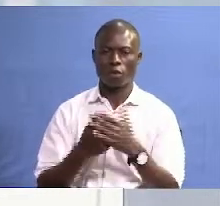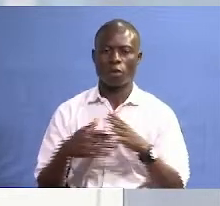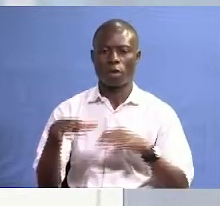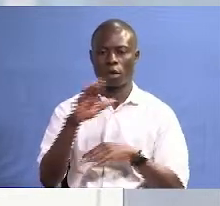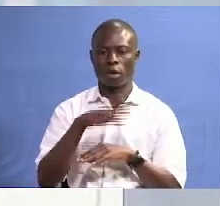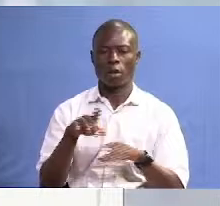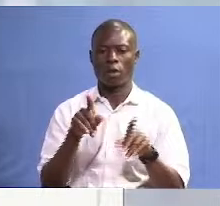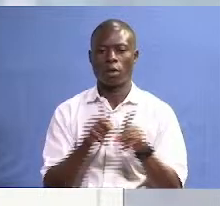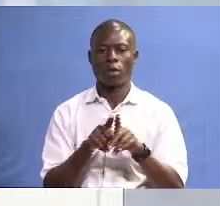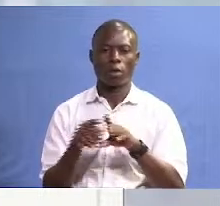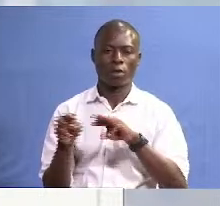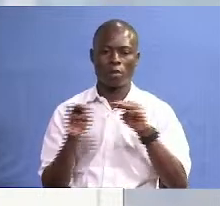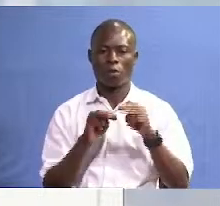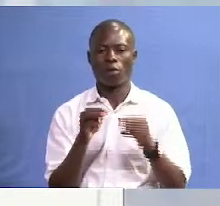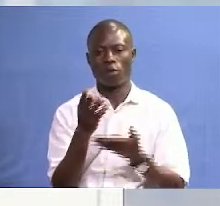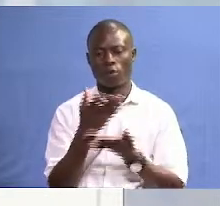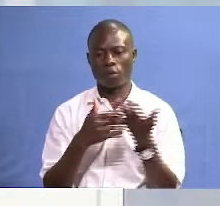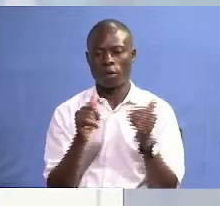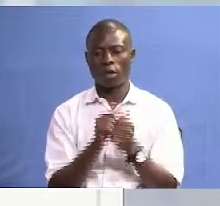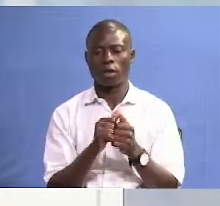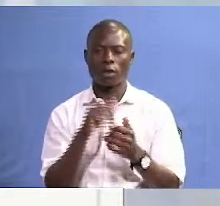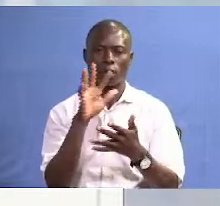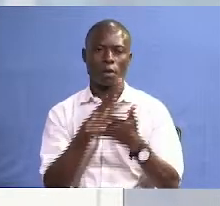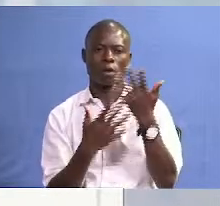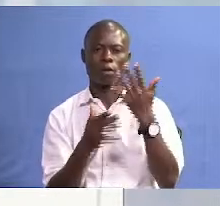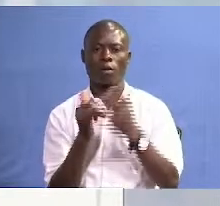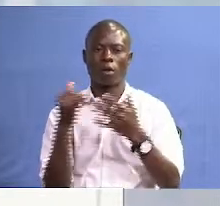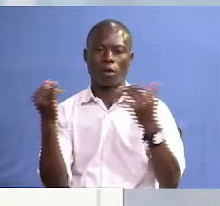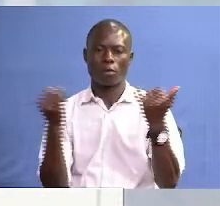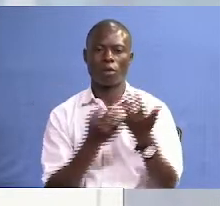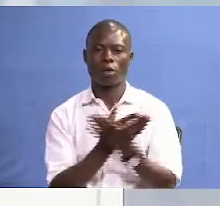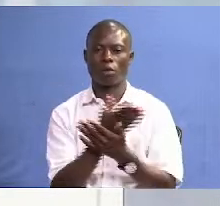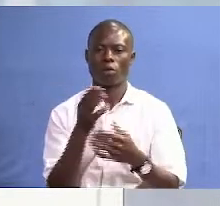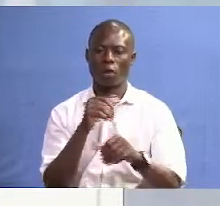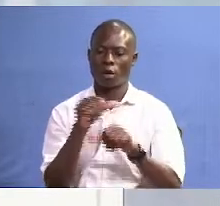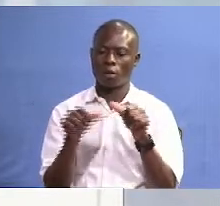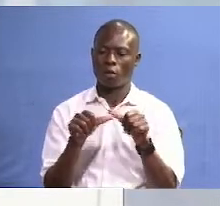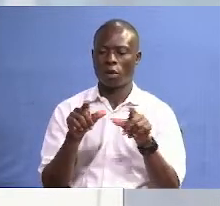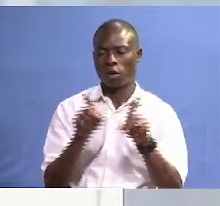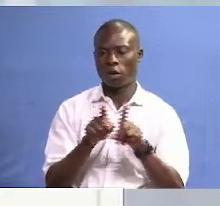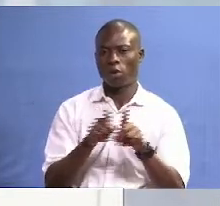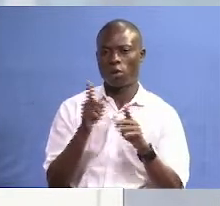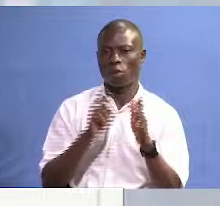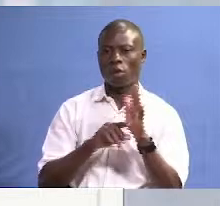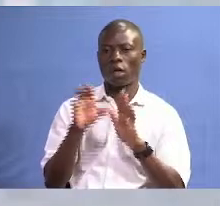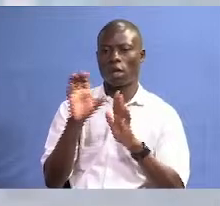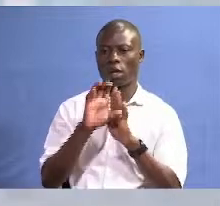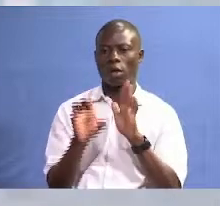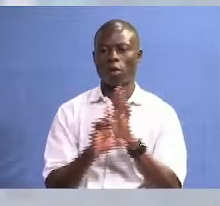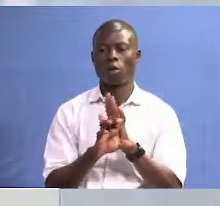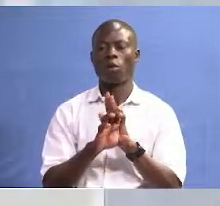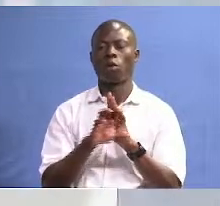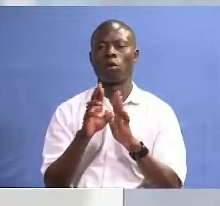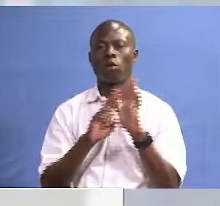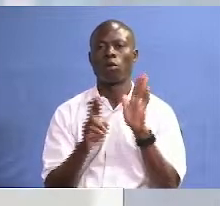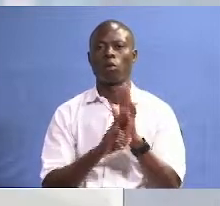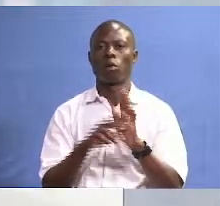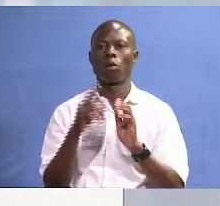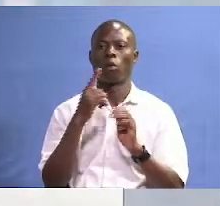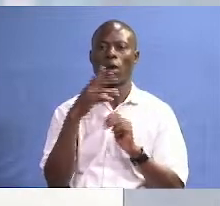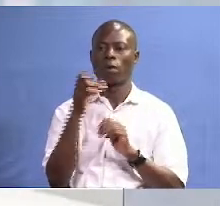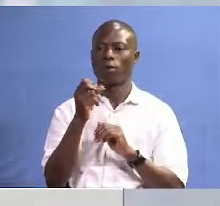soon we'll be running you through some of the graphics just to bring you up to speed what Article 152 of the